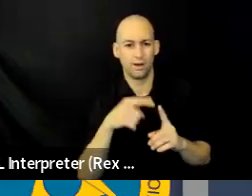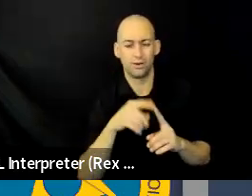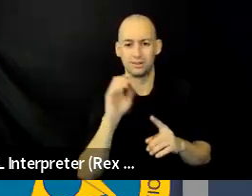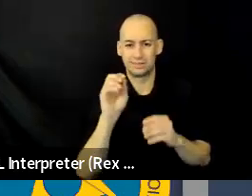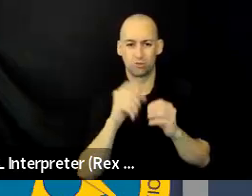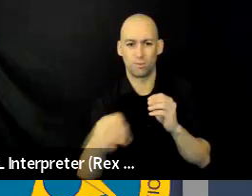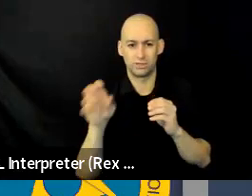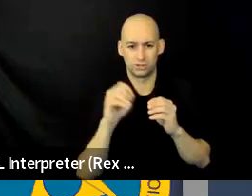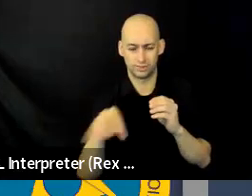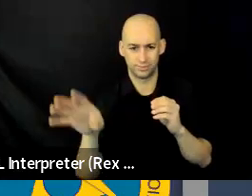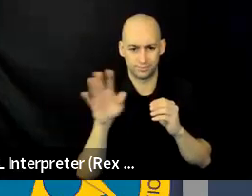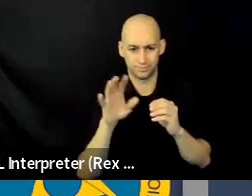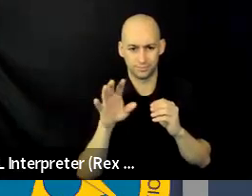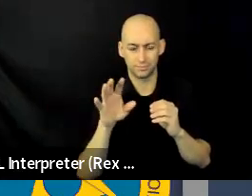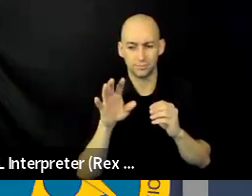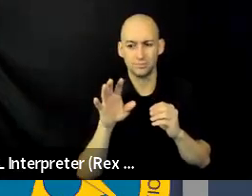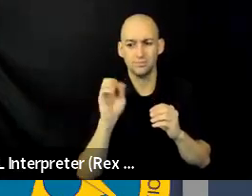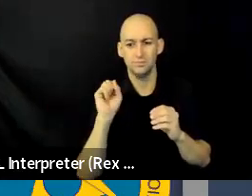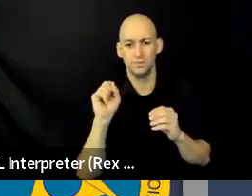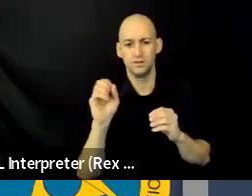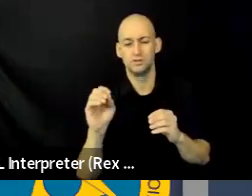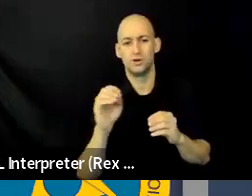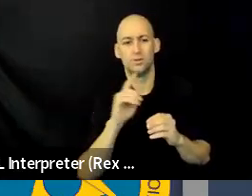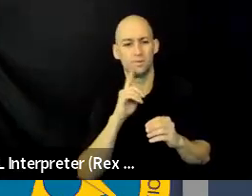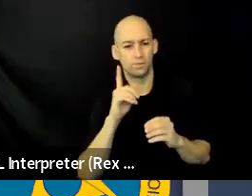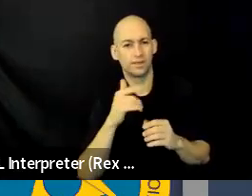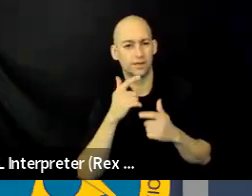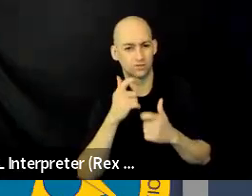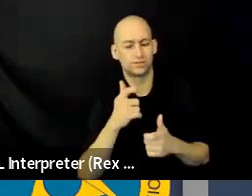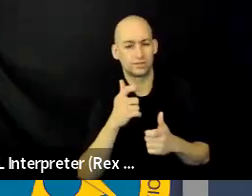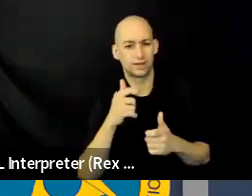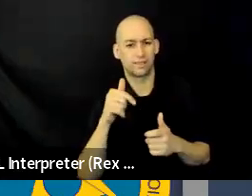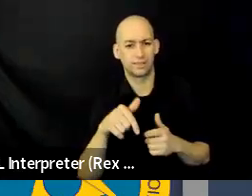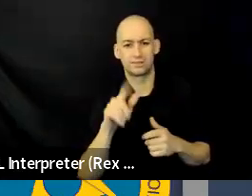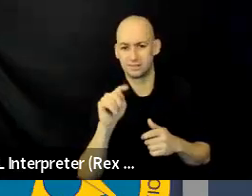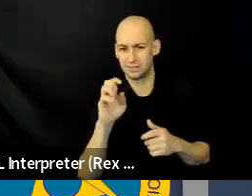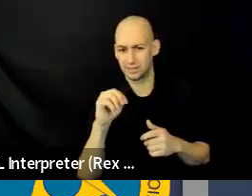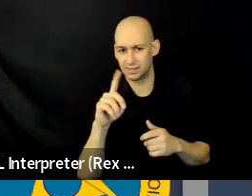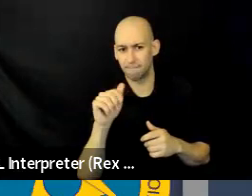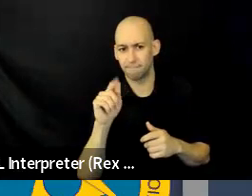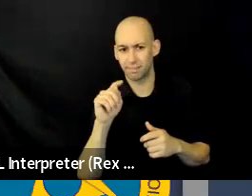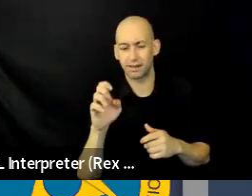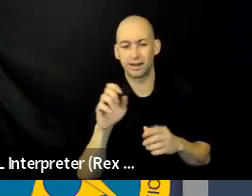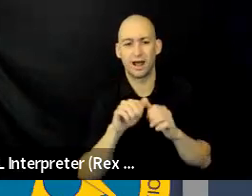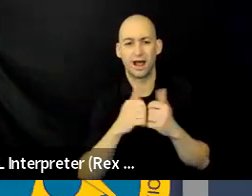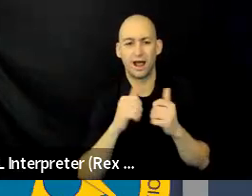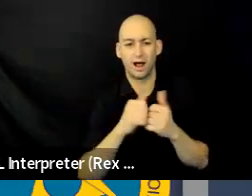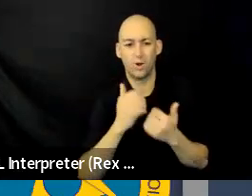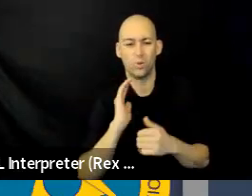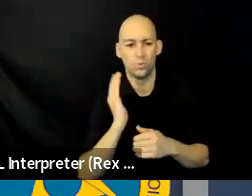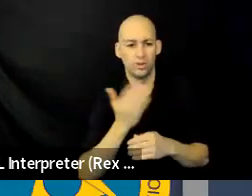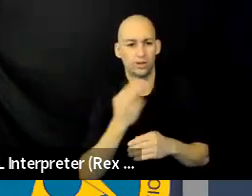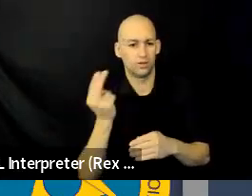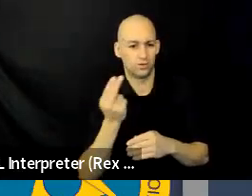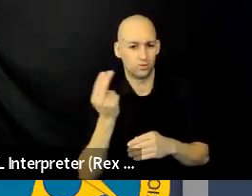emissions. And so I'm really interested in this template as to how we